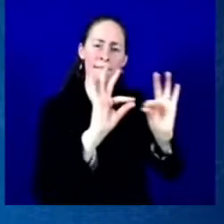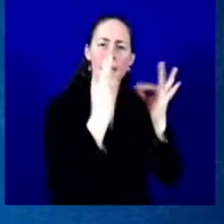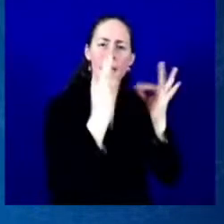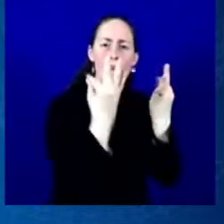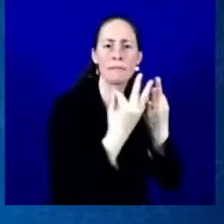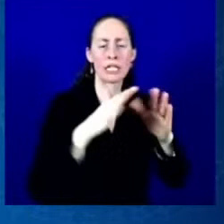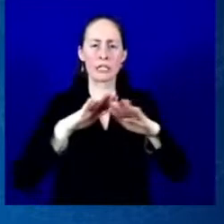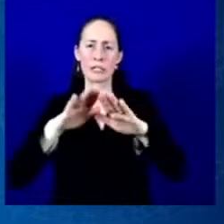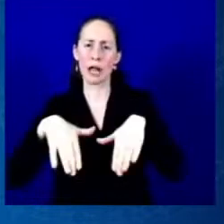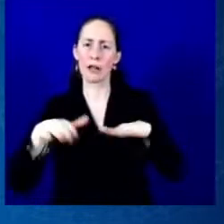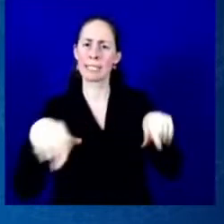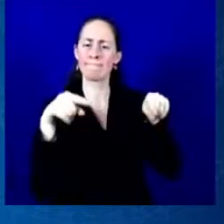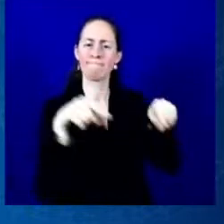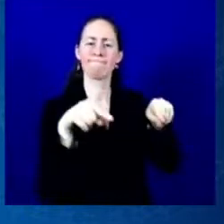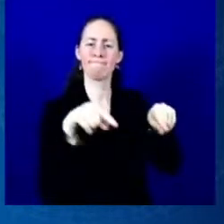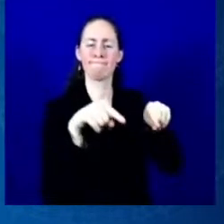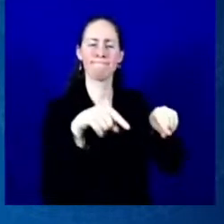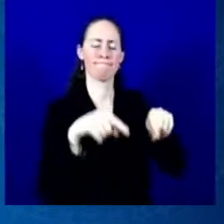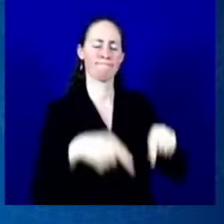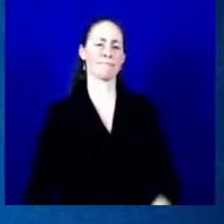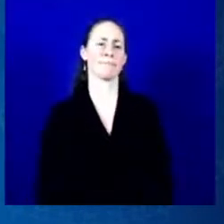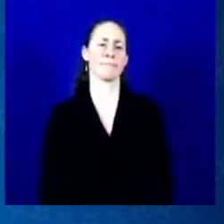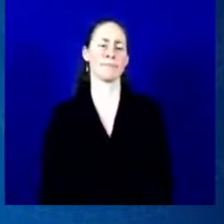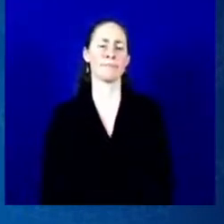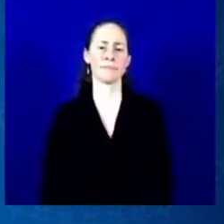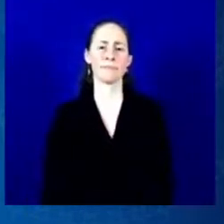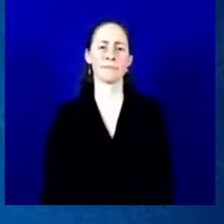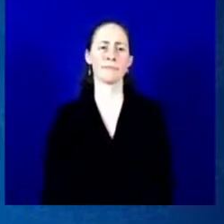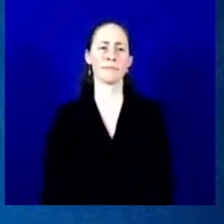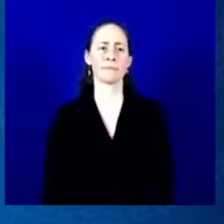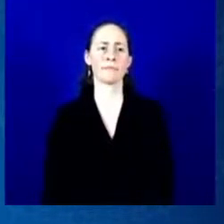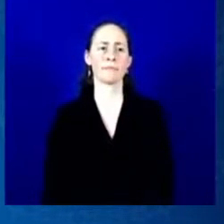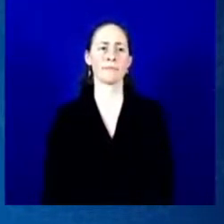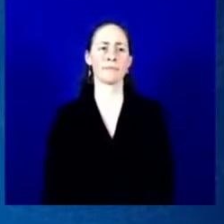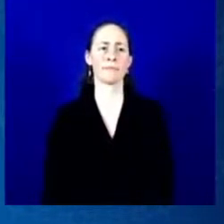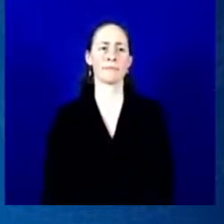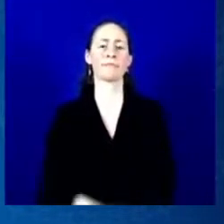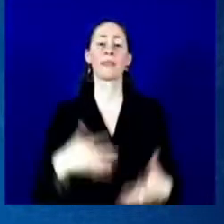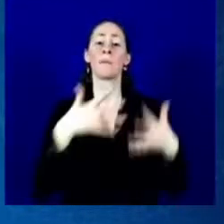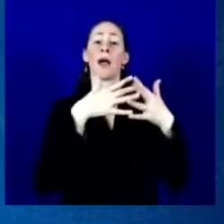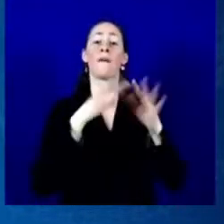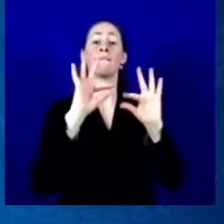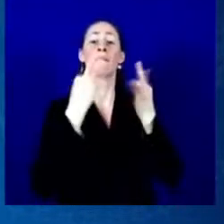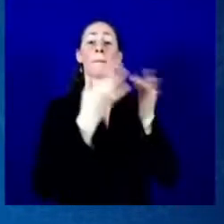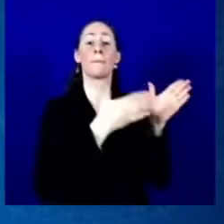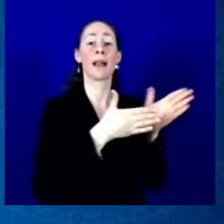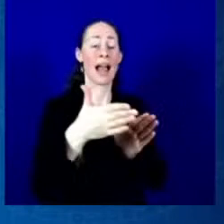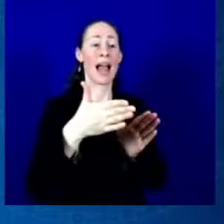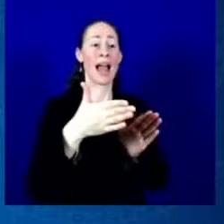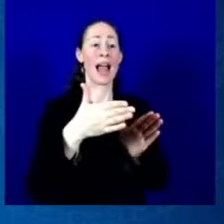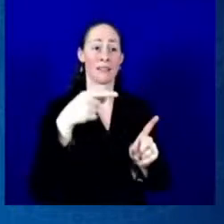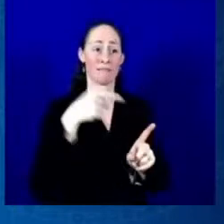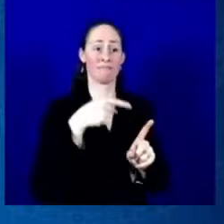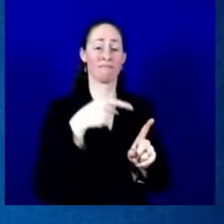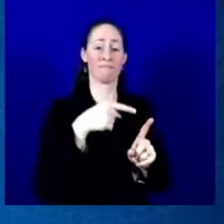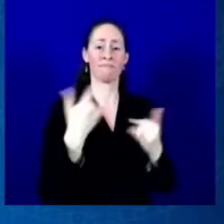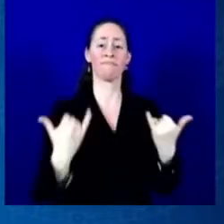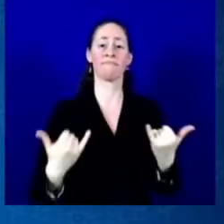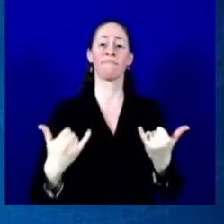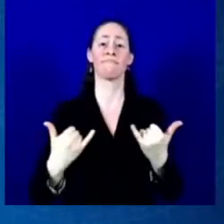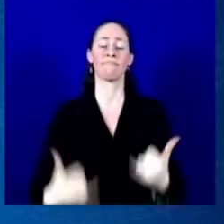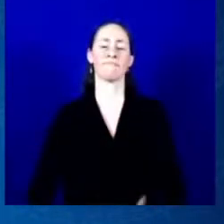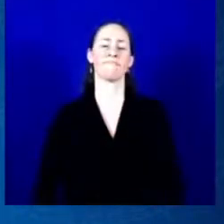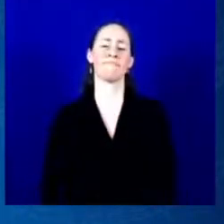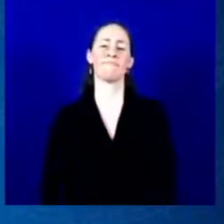That's why I've introduced the American Families Plan tonight, which addresses 4 of the biggest challenges facing American families and in